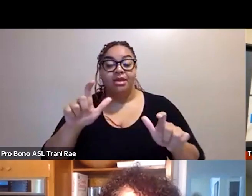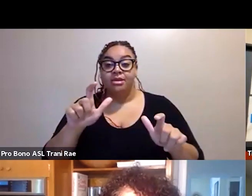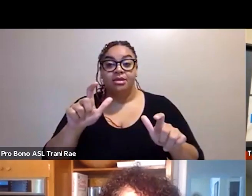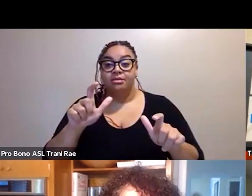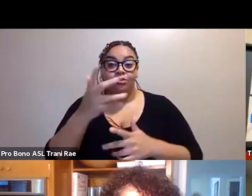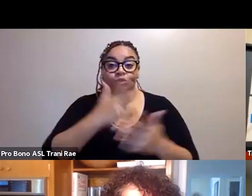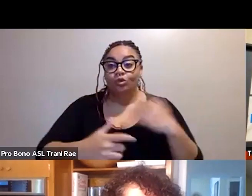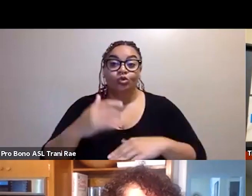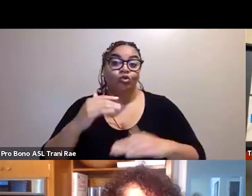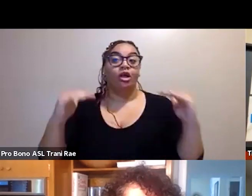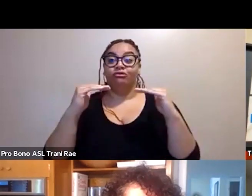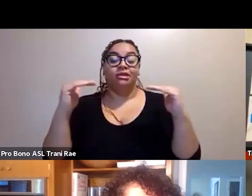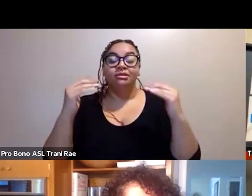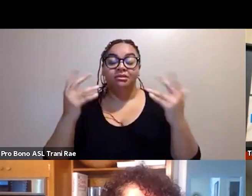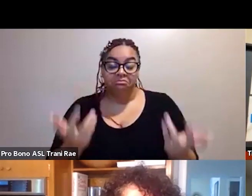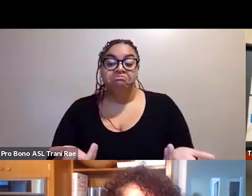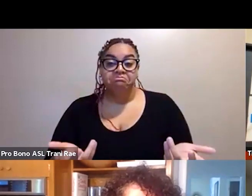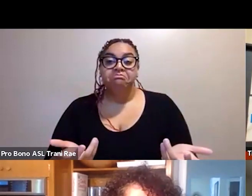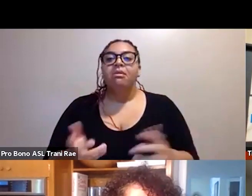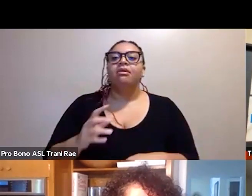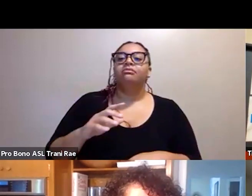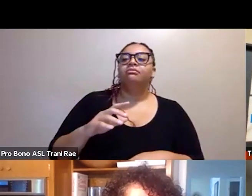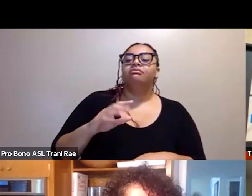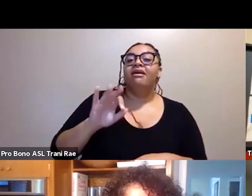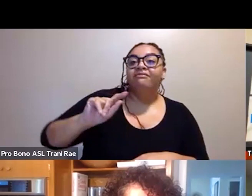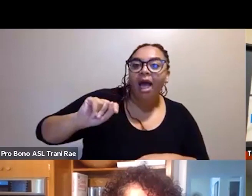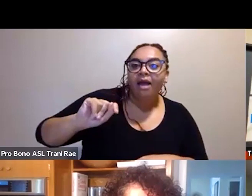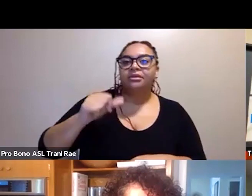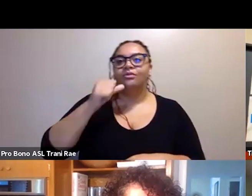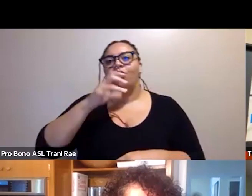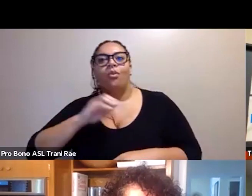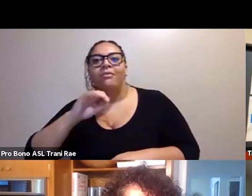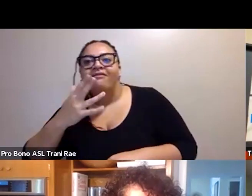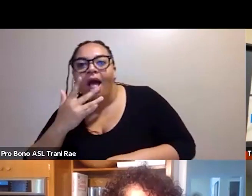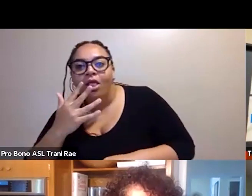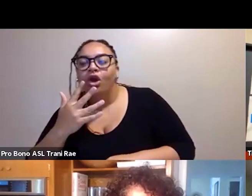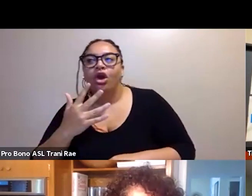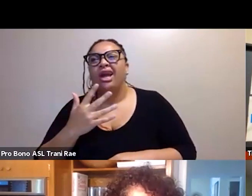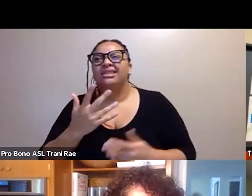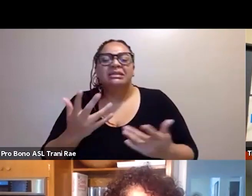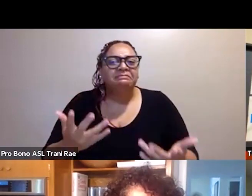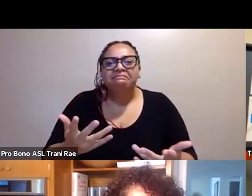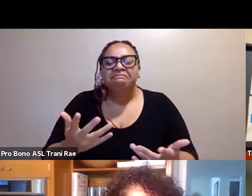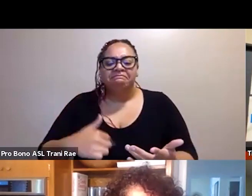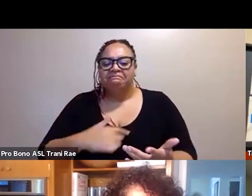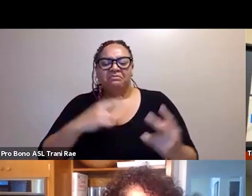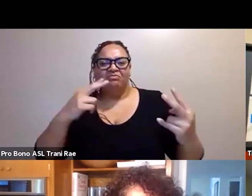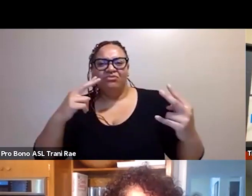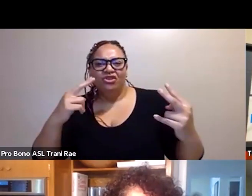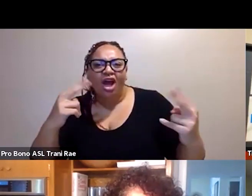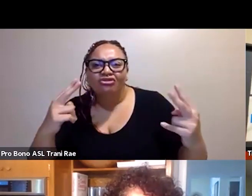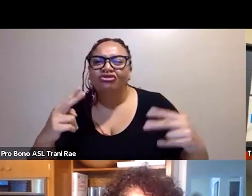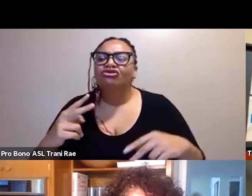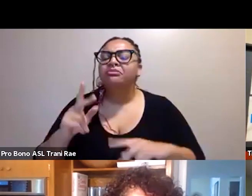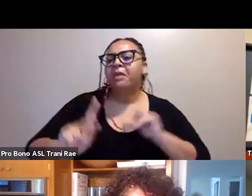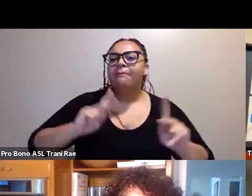Are fat people, especially but not only women of color, fat women of color, to be derogatorily judged by people whose view